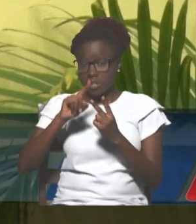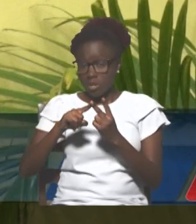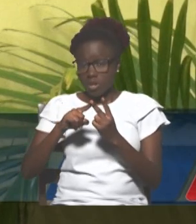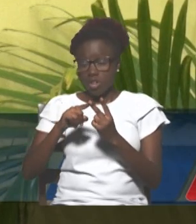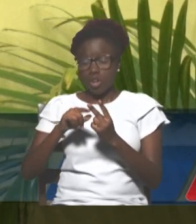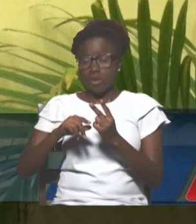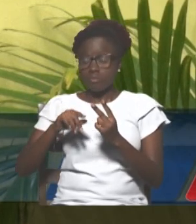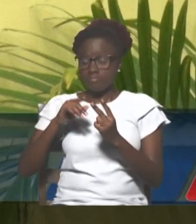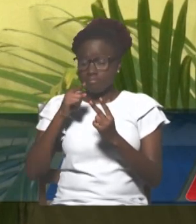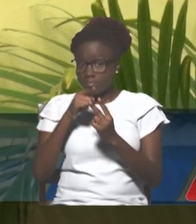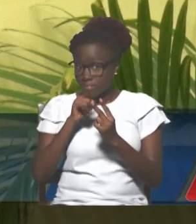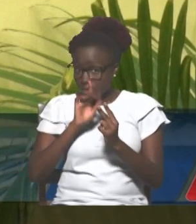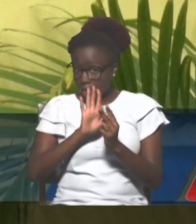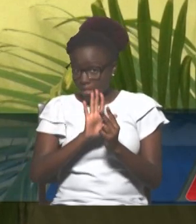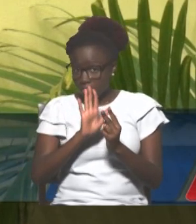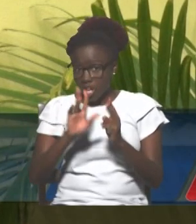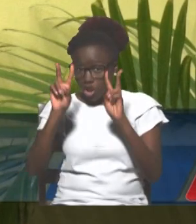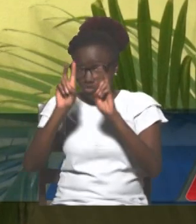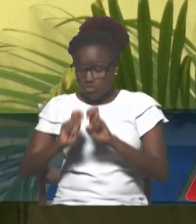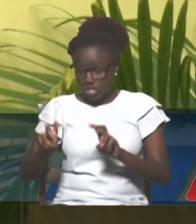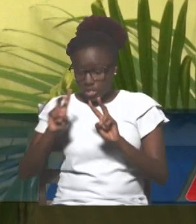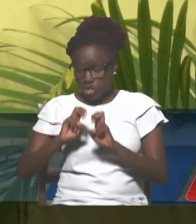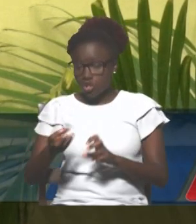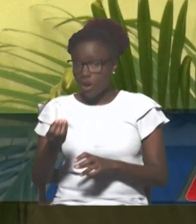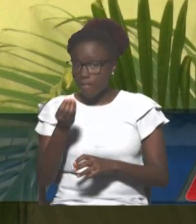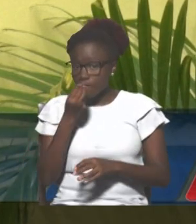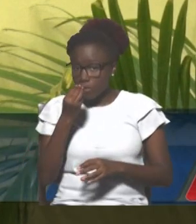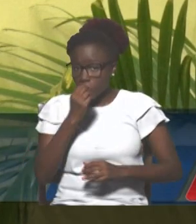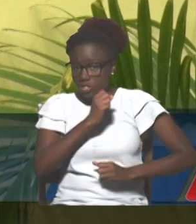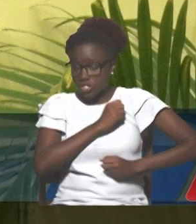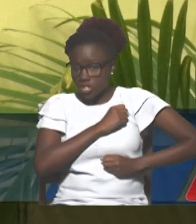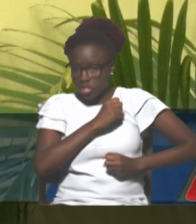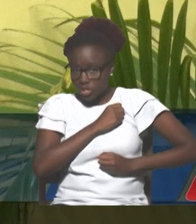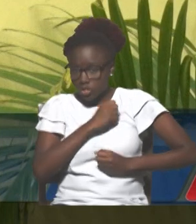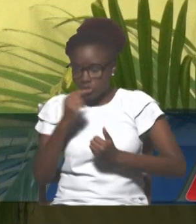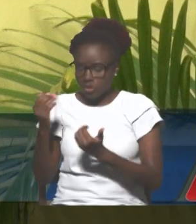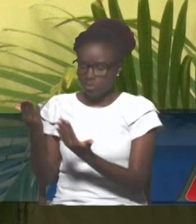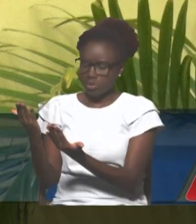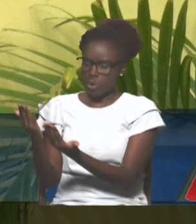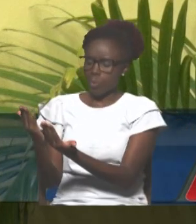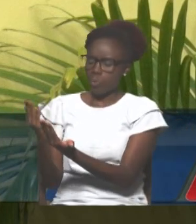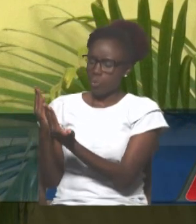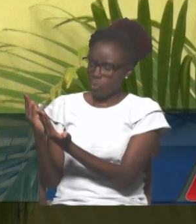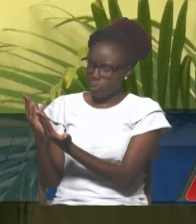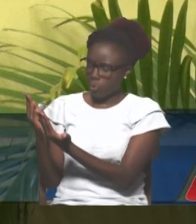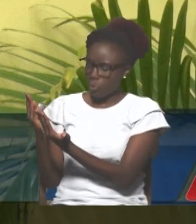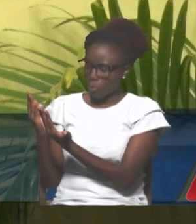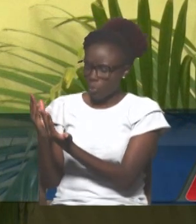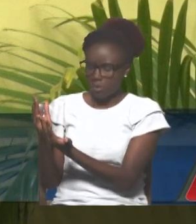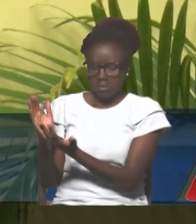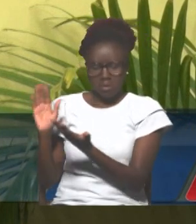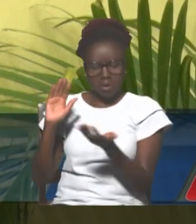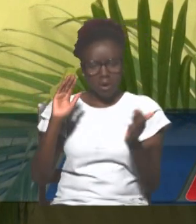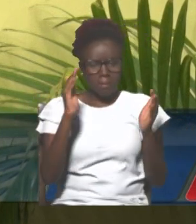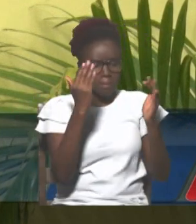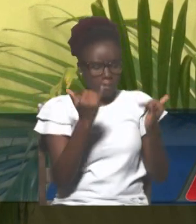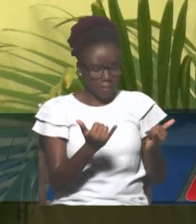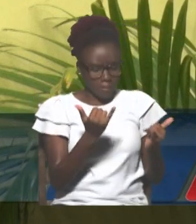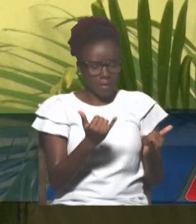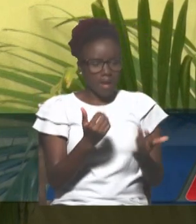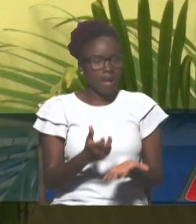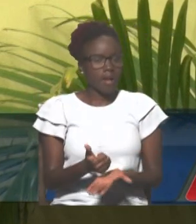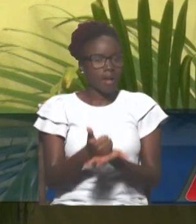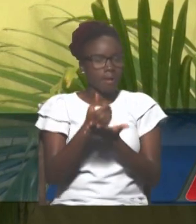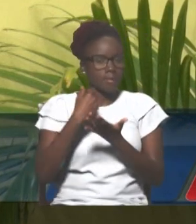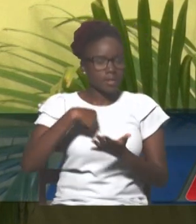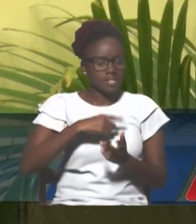food security and tropical agricultural features reminds us that this journal is not just a record of